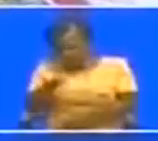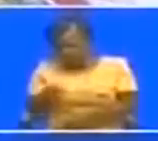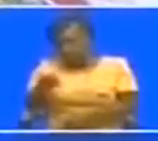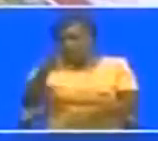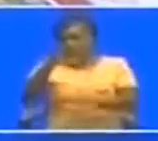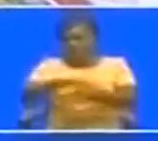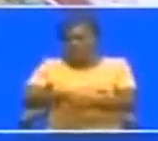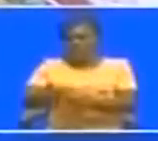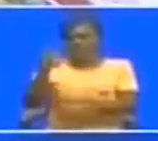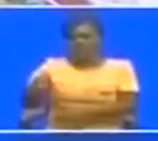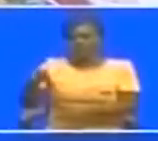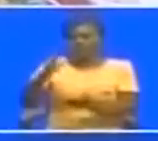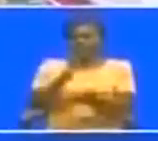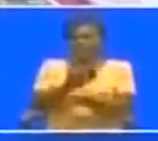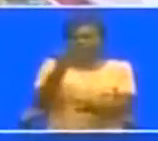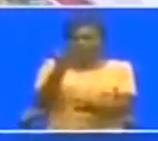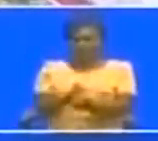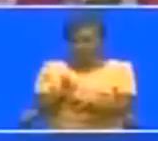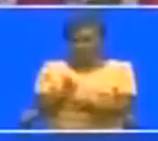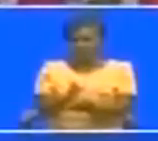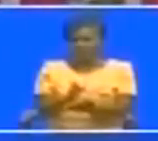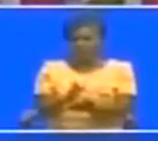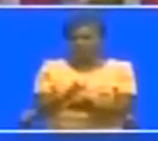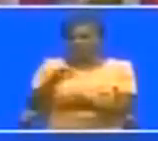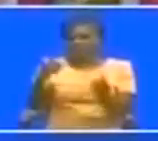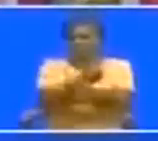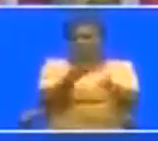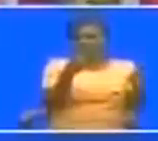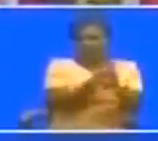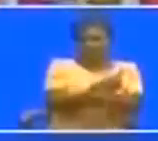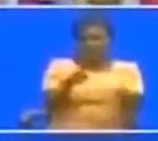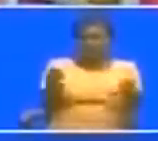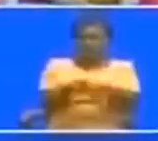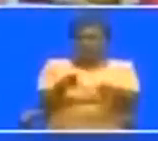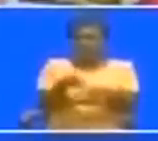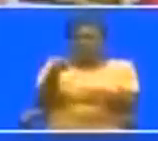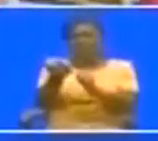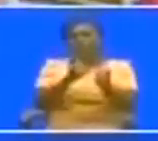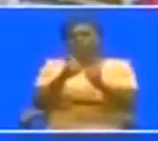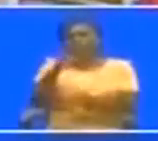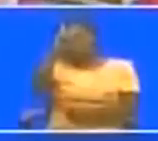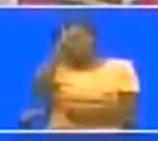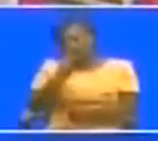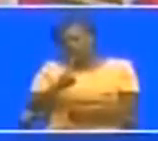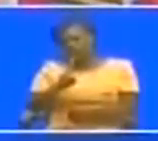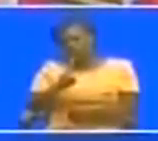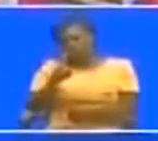most of the market share. The entry of global stores such as Carrefour and The Game has only intensified the competition domestically.